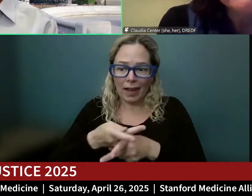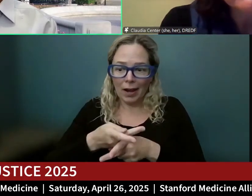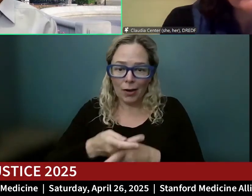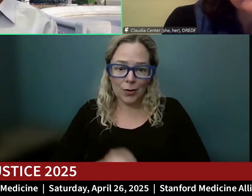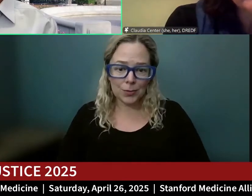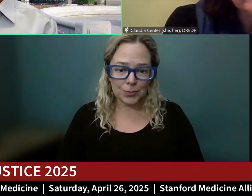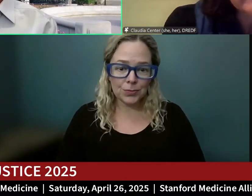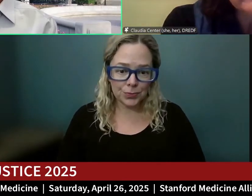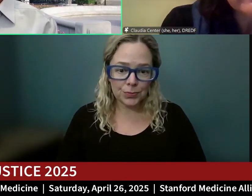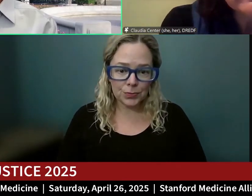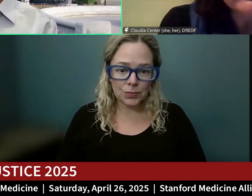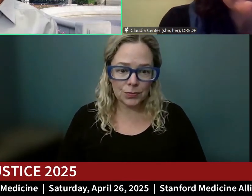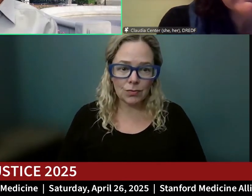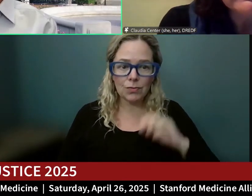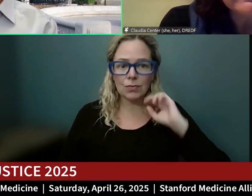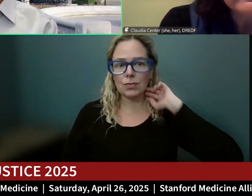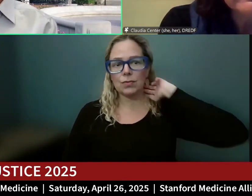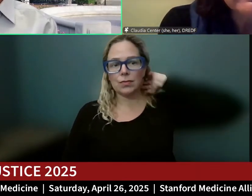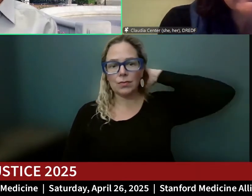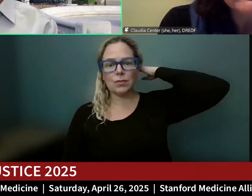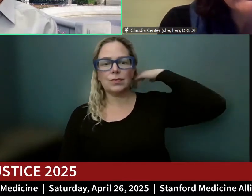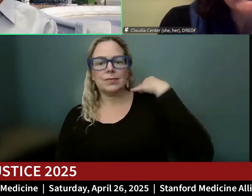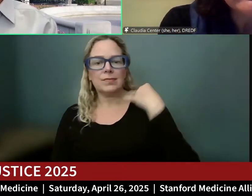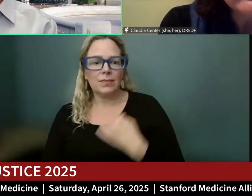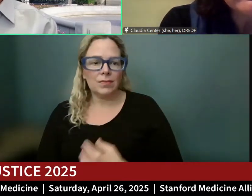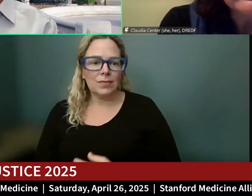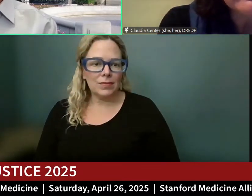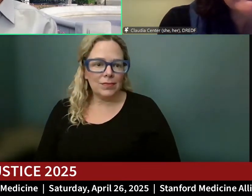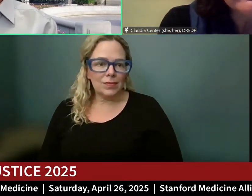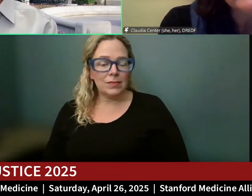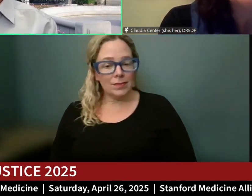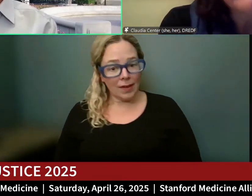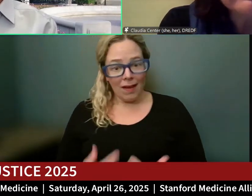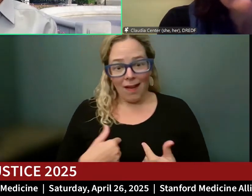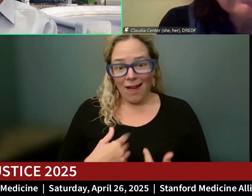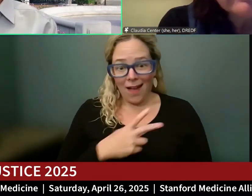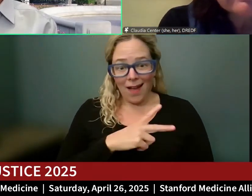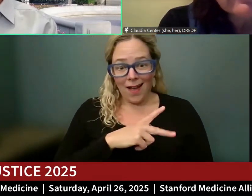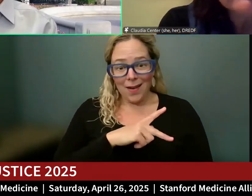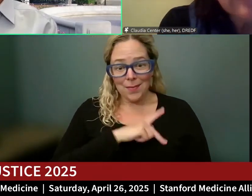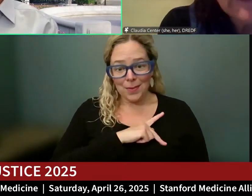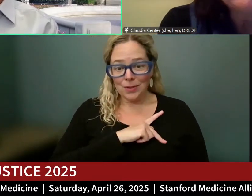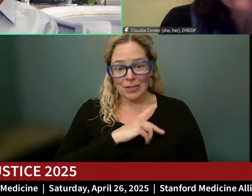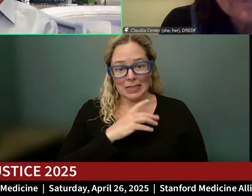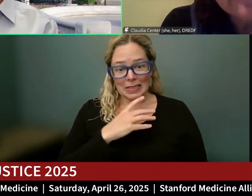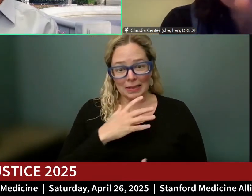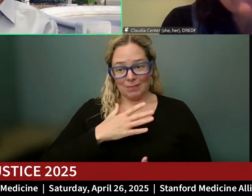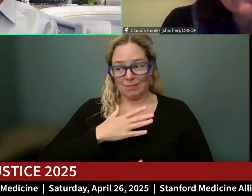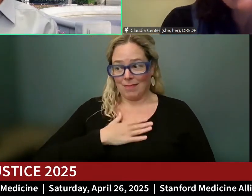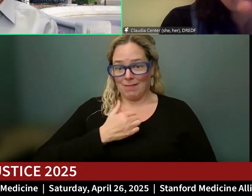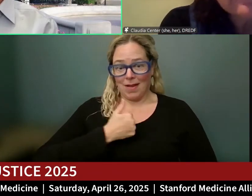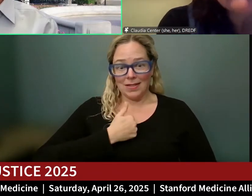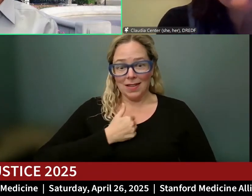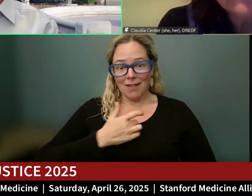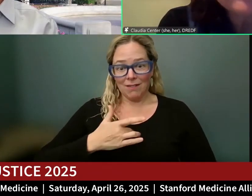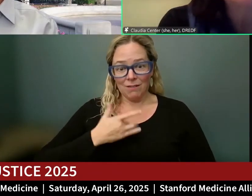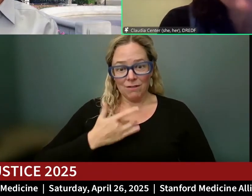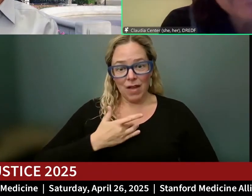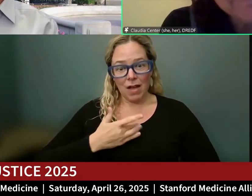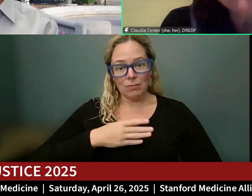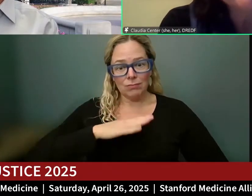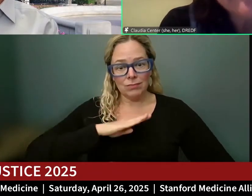Yeah, I personally derived great comfort from that statement issued by the OCR. I was quite worried about